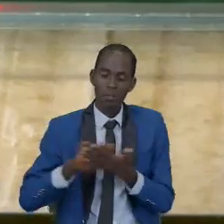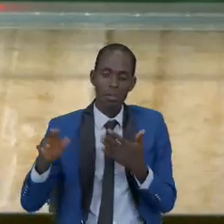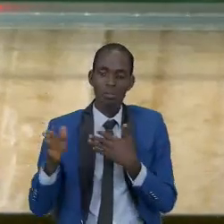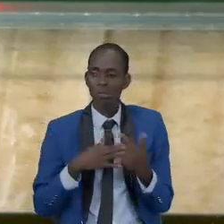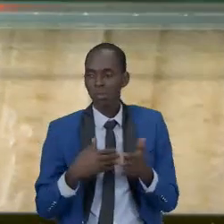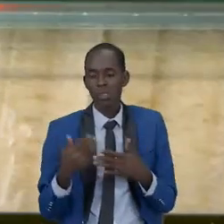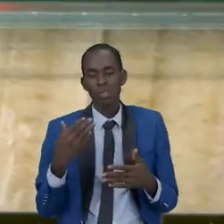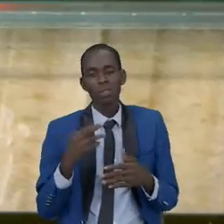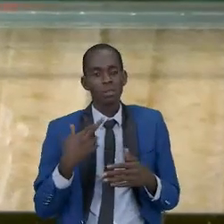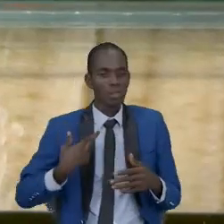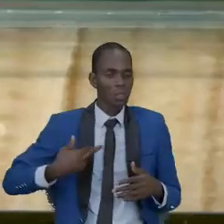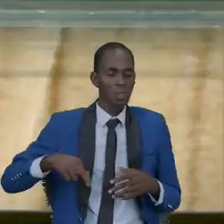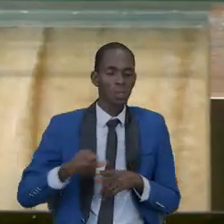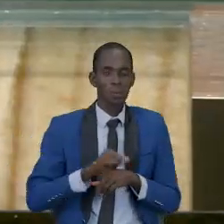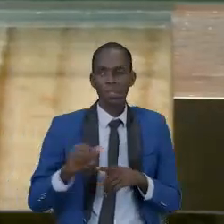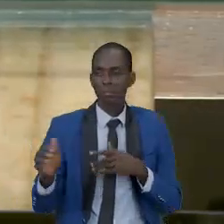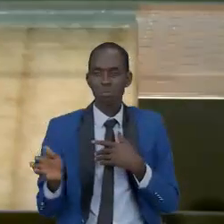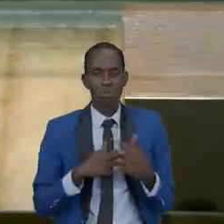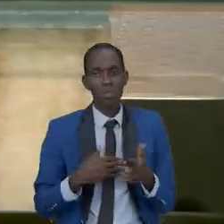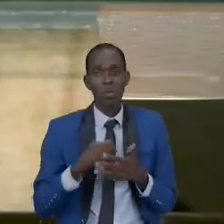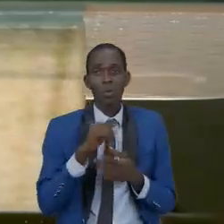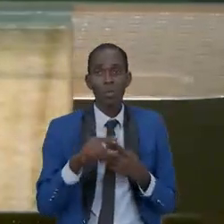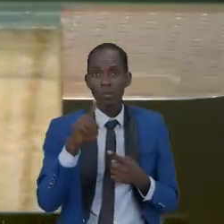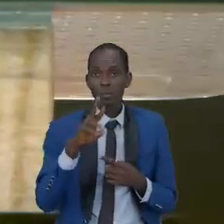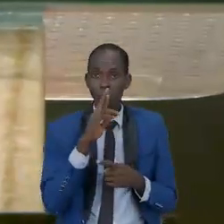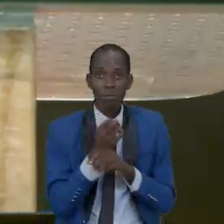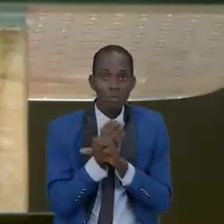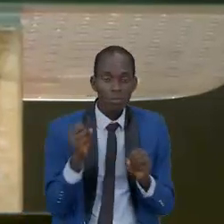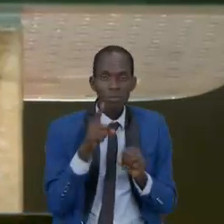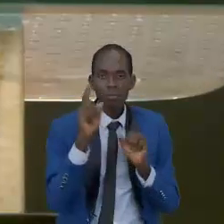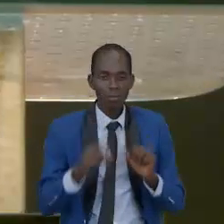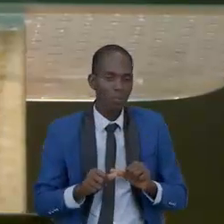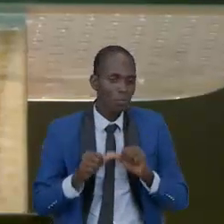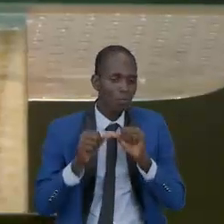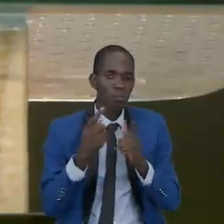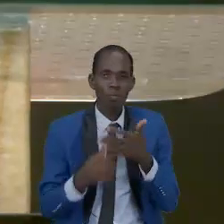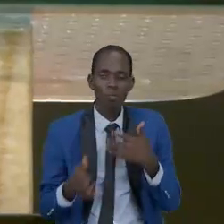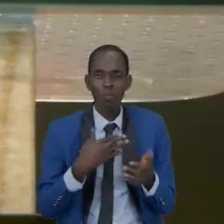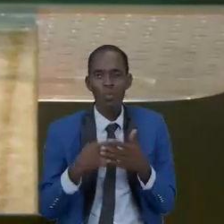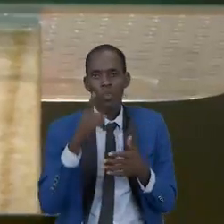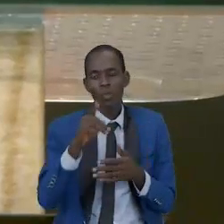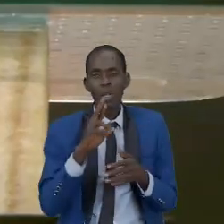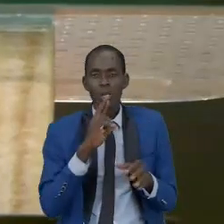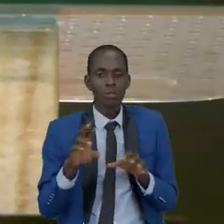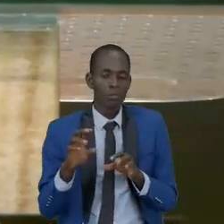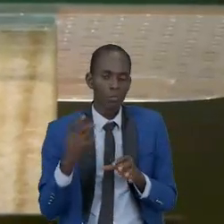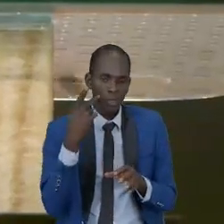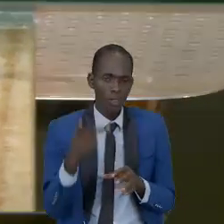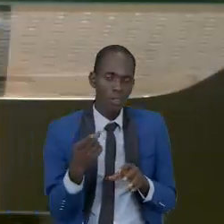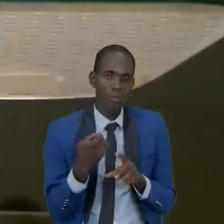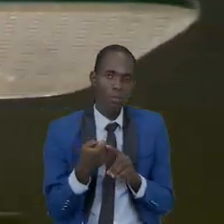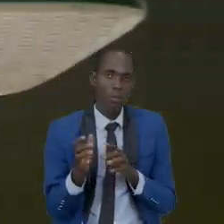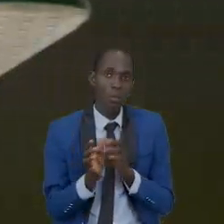nature doesn't matter. When you are saved, you can continue whatever you did. The Bible doesn't say that. It's